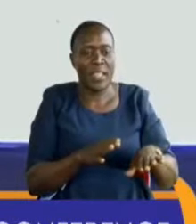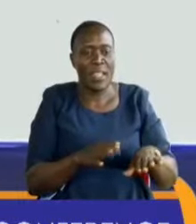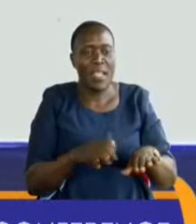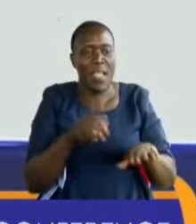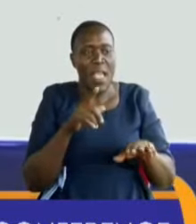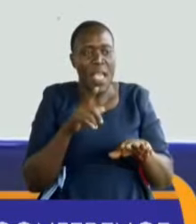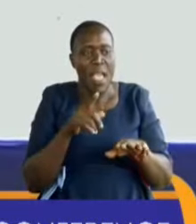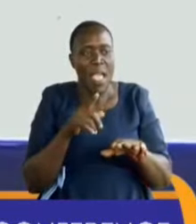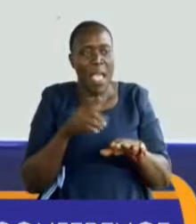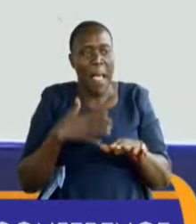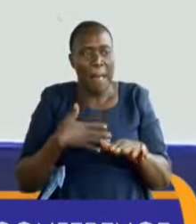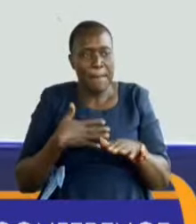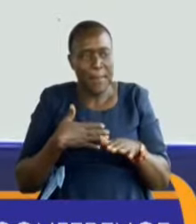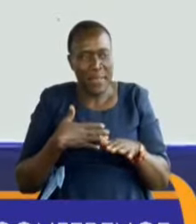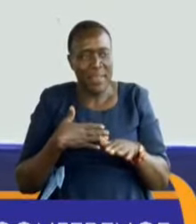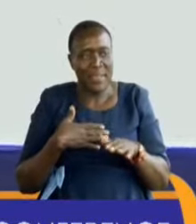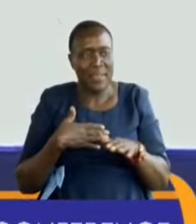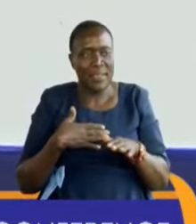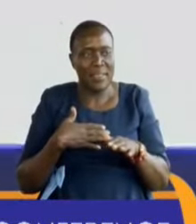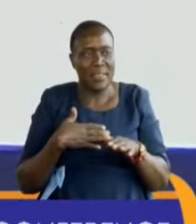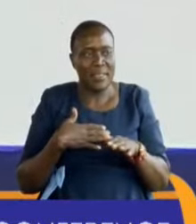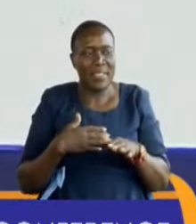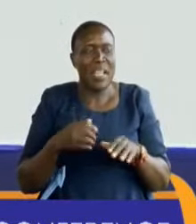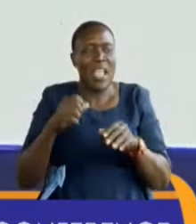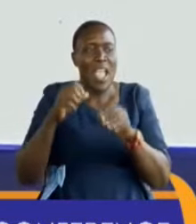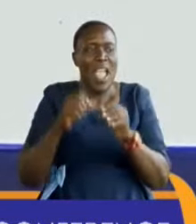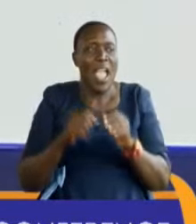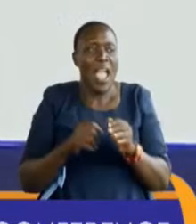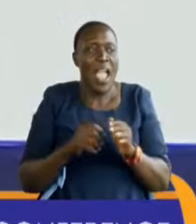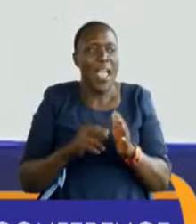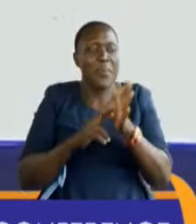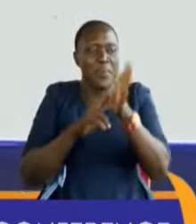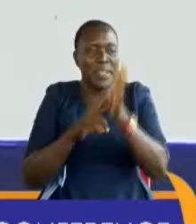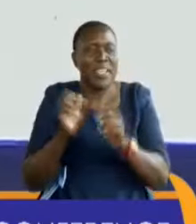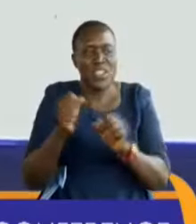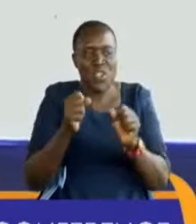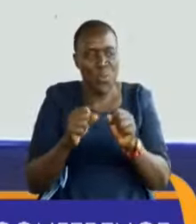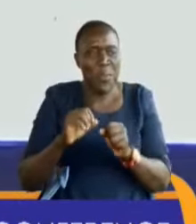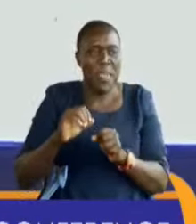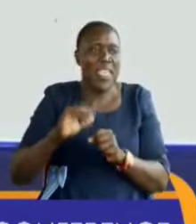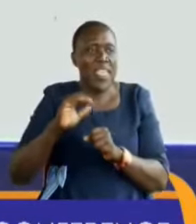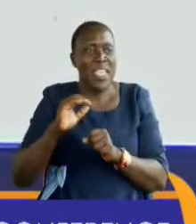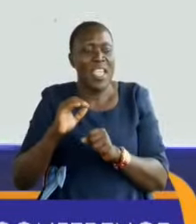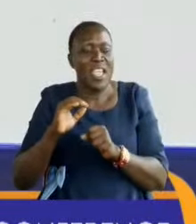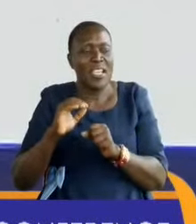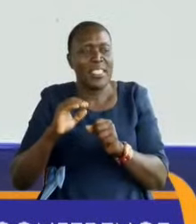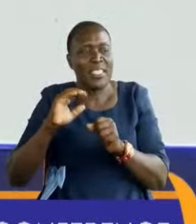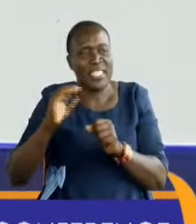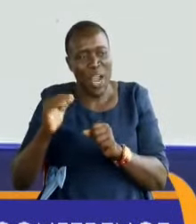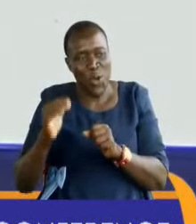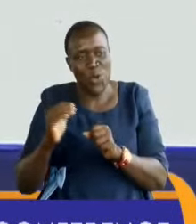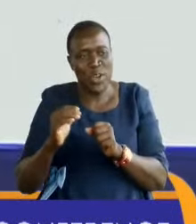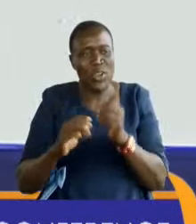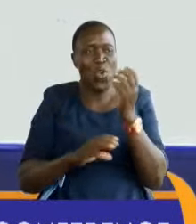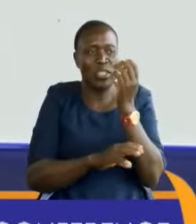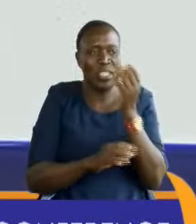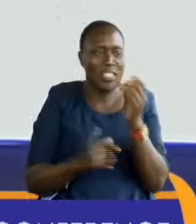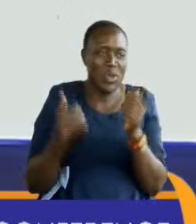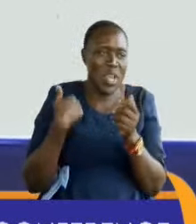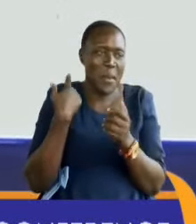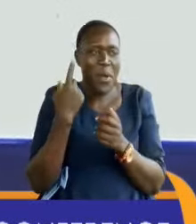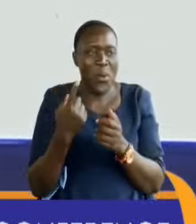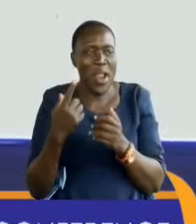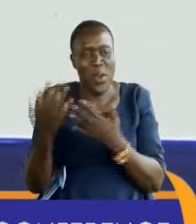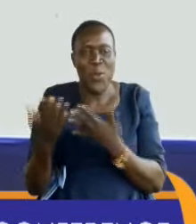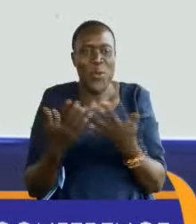parliament, and on behalf of Homa Bay Town constituency that headquarters Homa Bay County, is to, number one, welcome